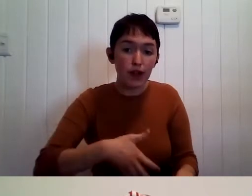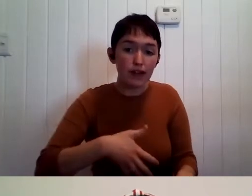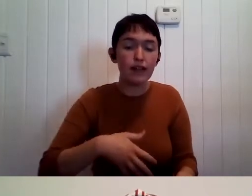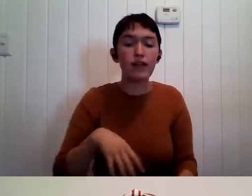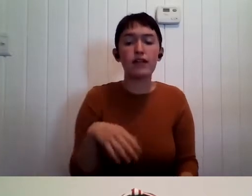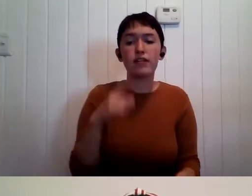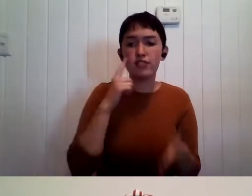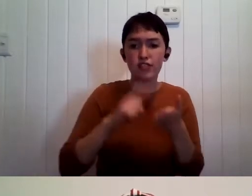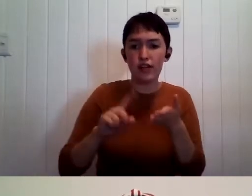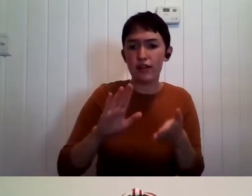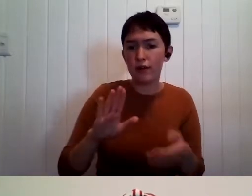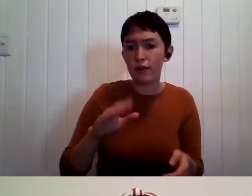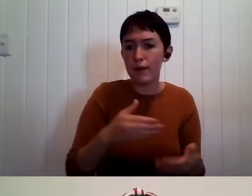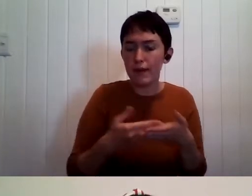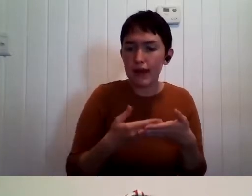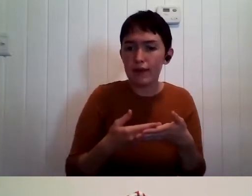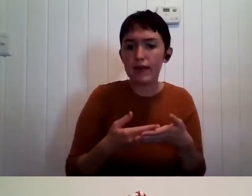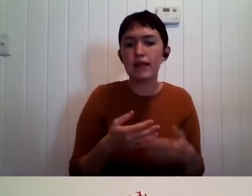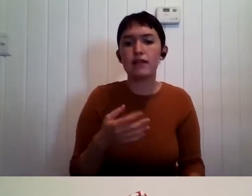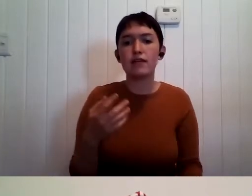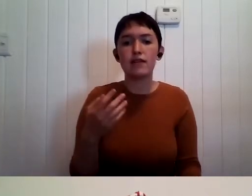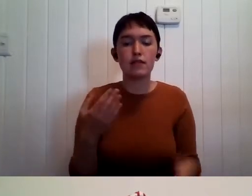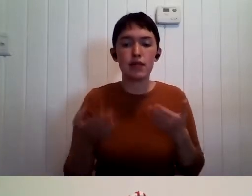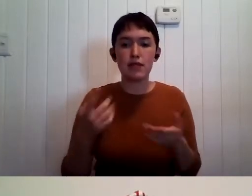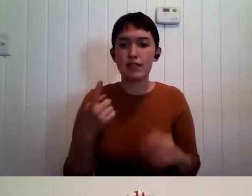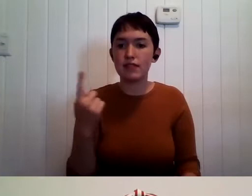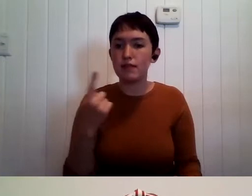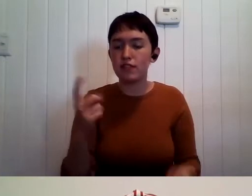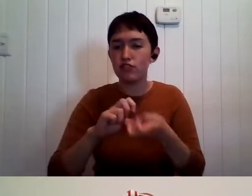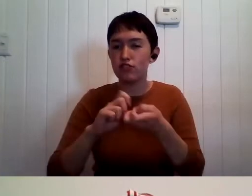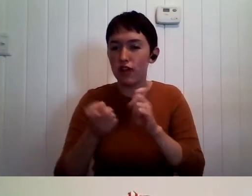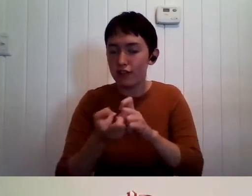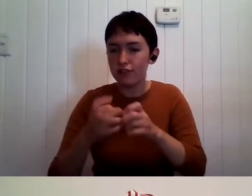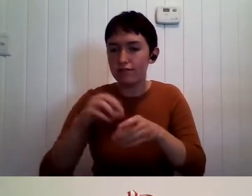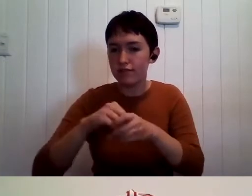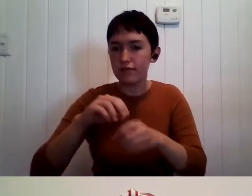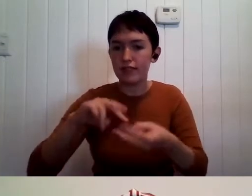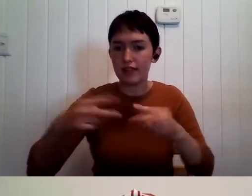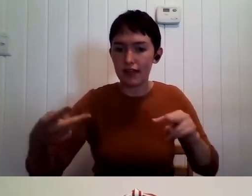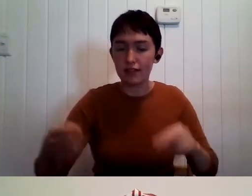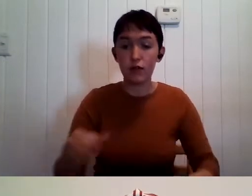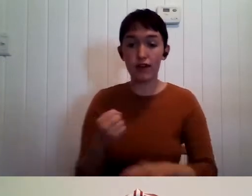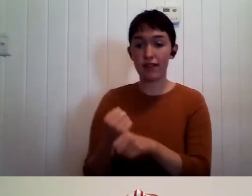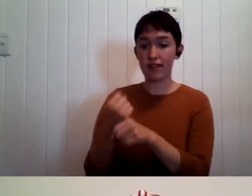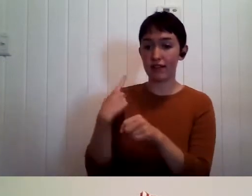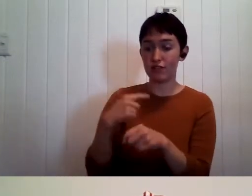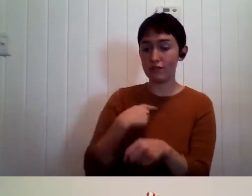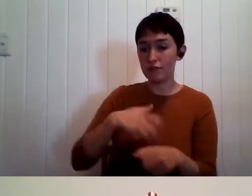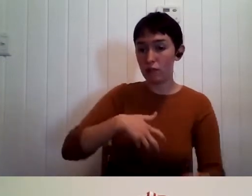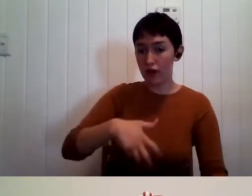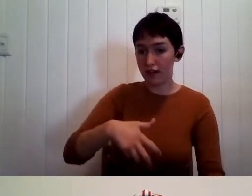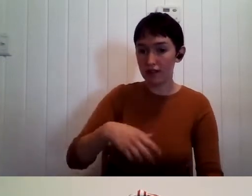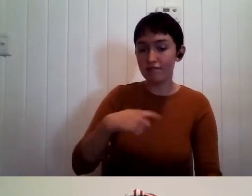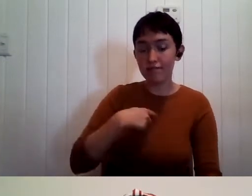be some anomaly, there's some changes in their DNA. And so last year I was pregnant and I had to go get the